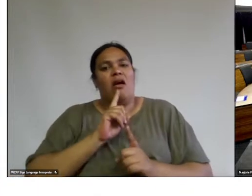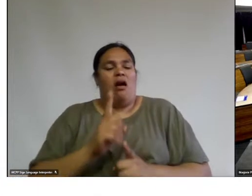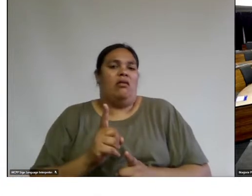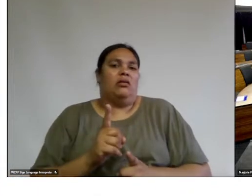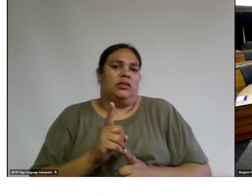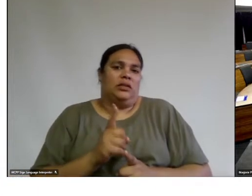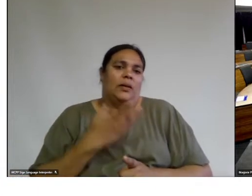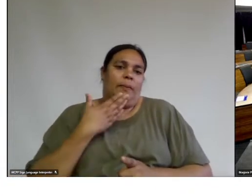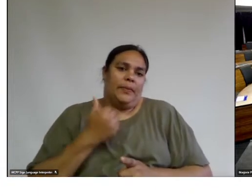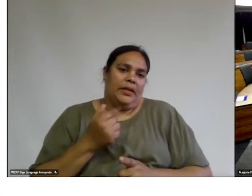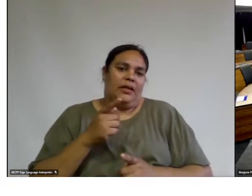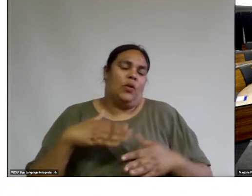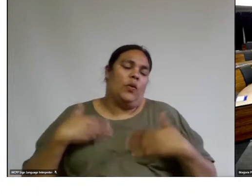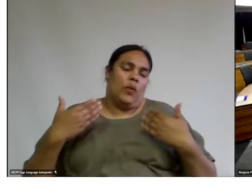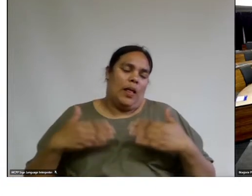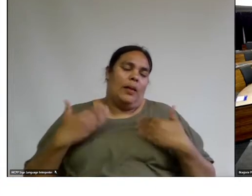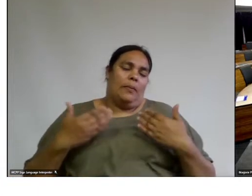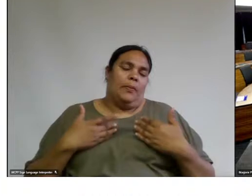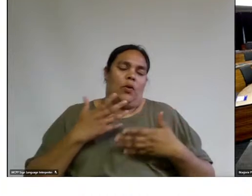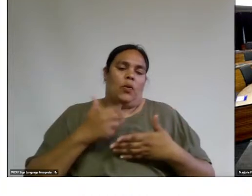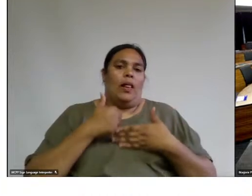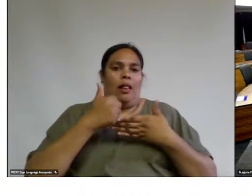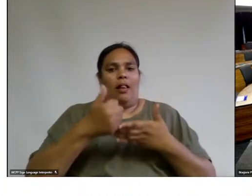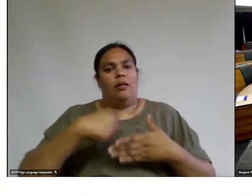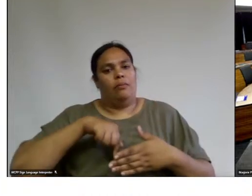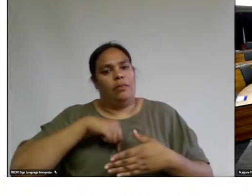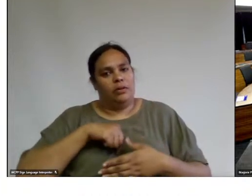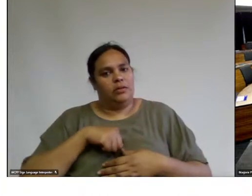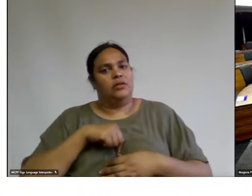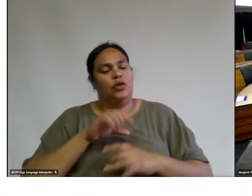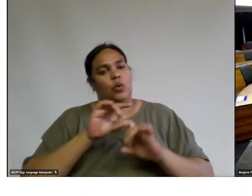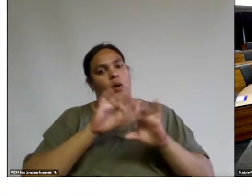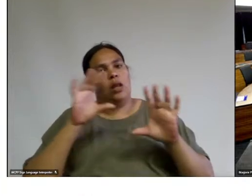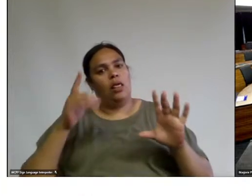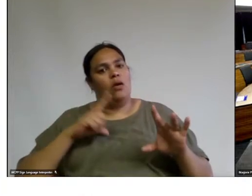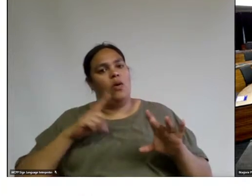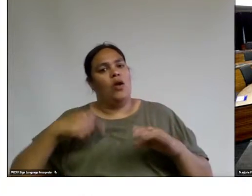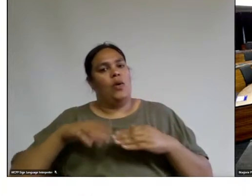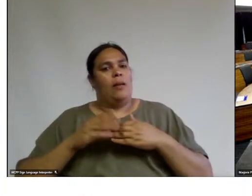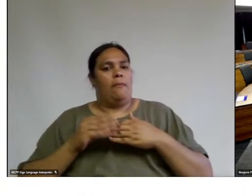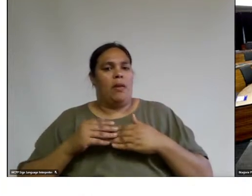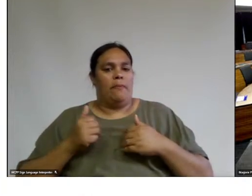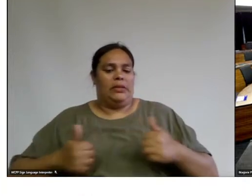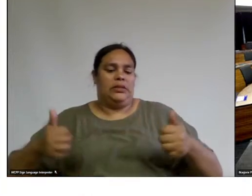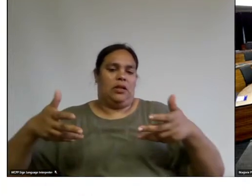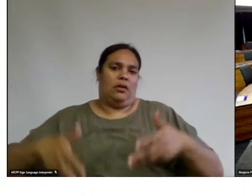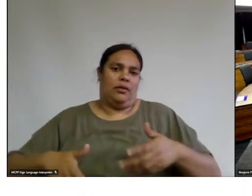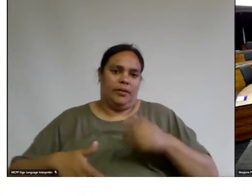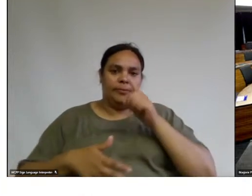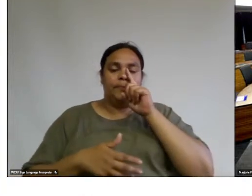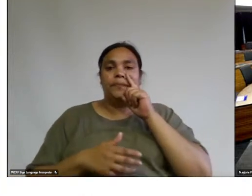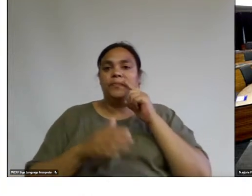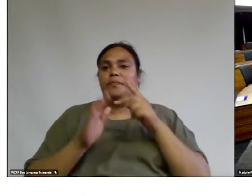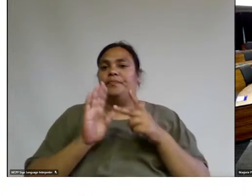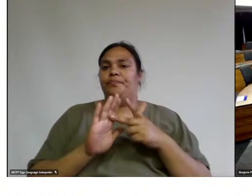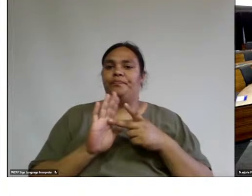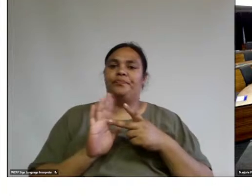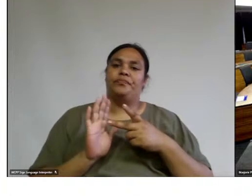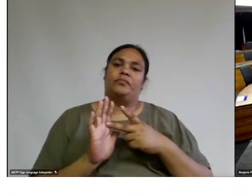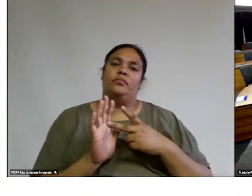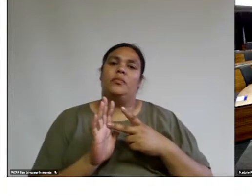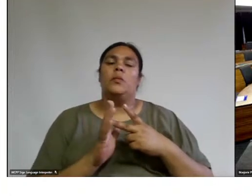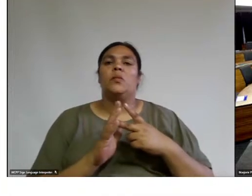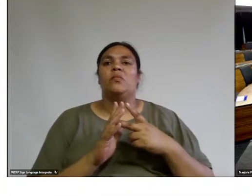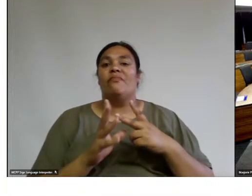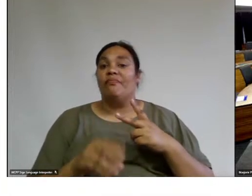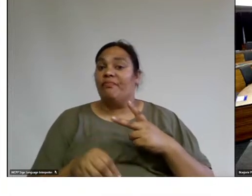might actually be very helpful to us as members sitting here. The other thing is that, just